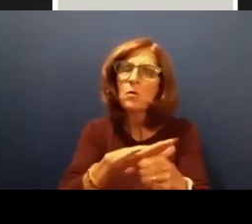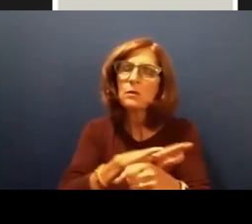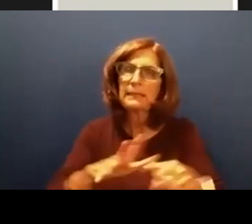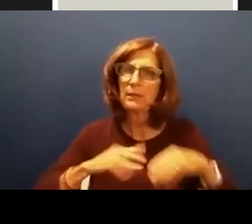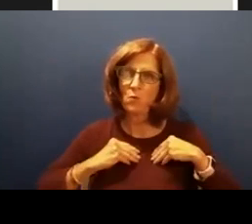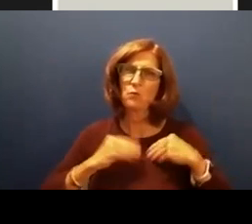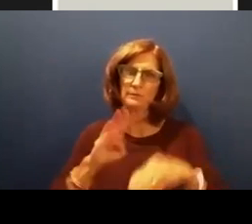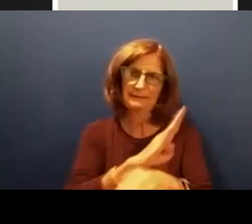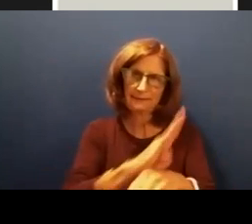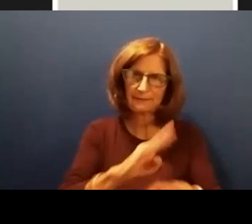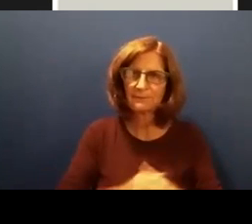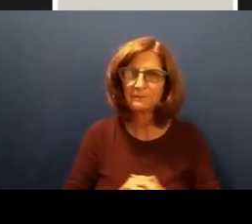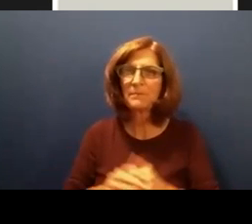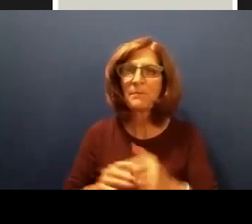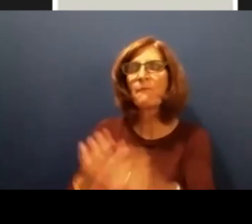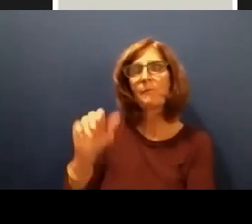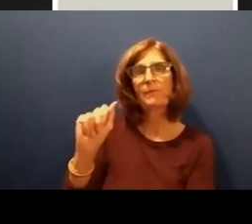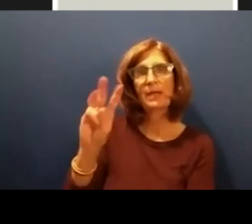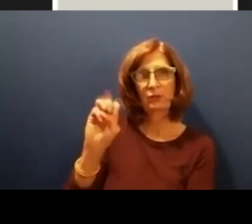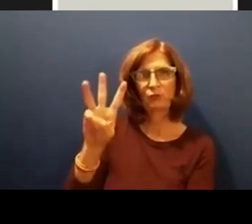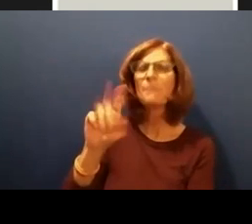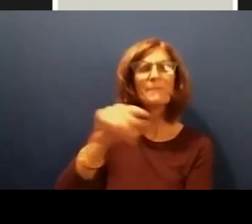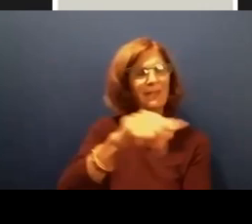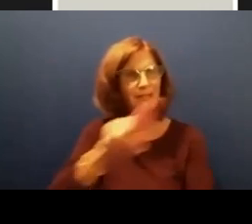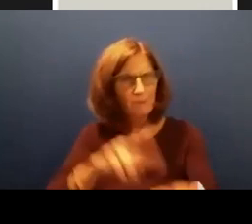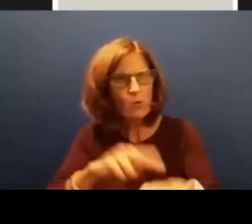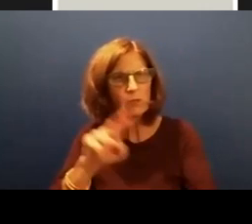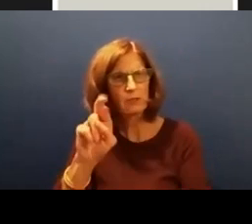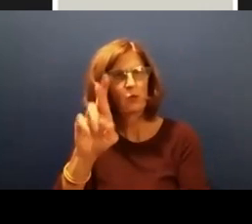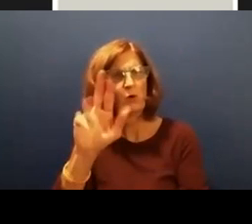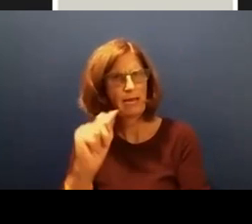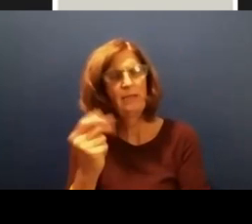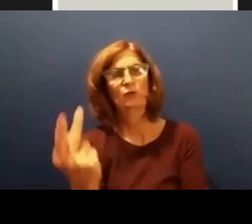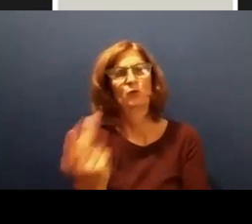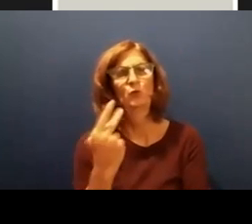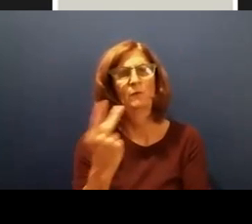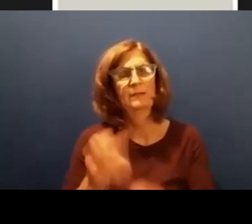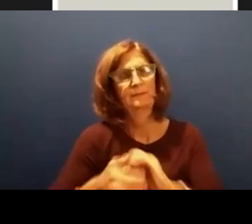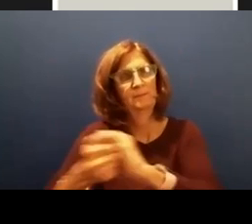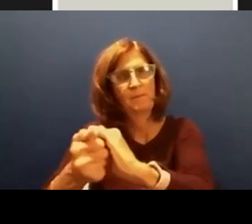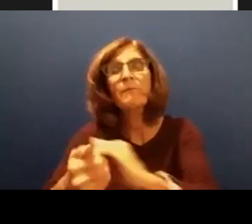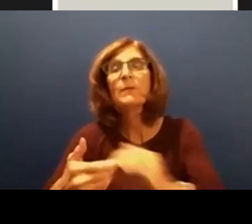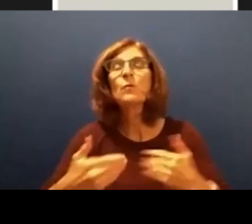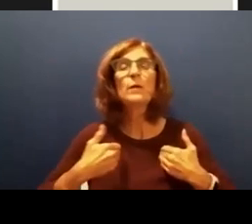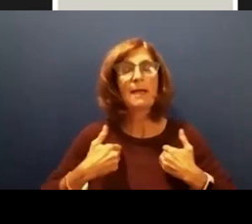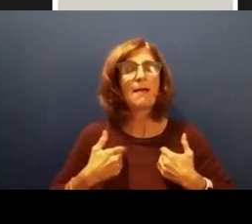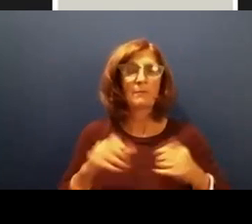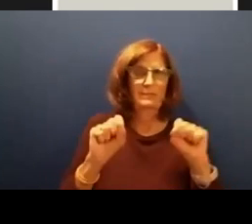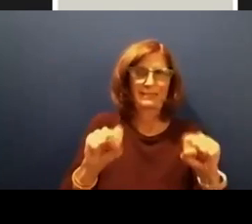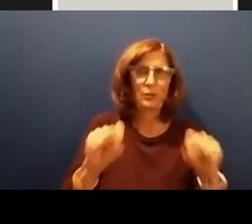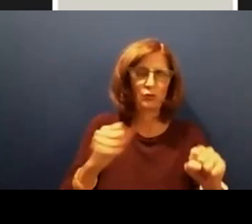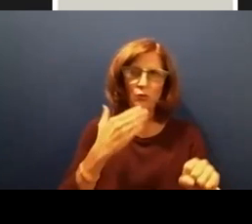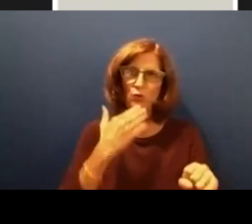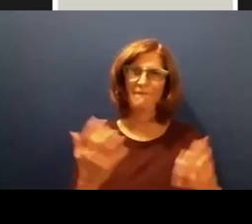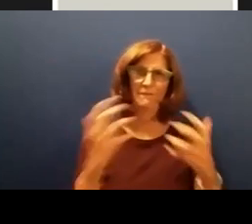And I think this is Andrew Doncic again. I think we would collaborate with the URA. We obviously have some tenants that we think could be potential fits, and we would look